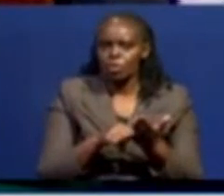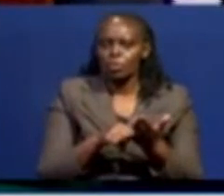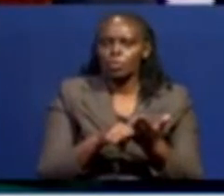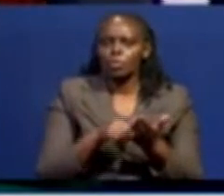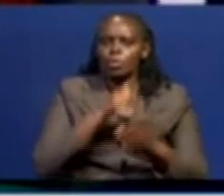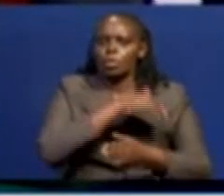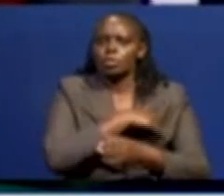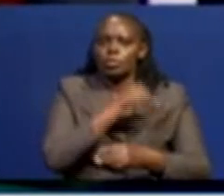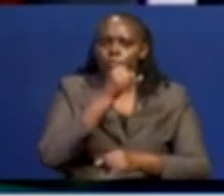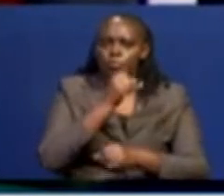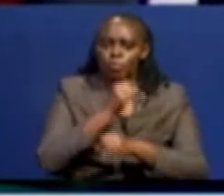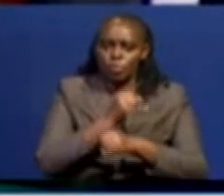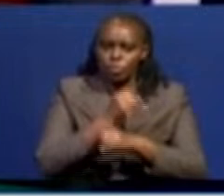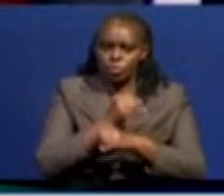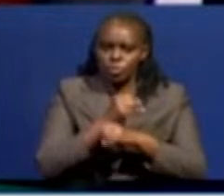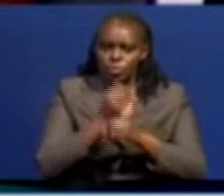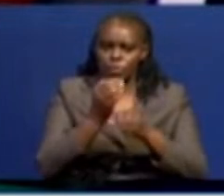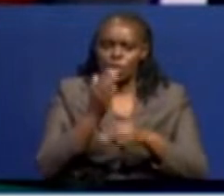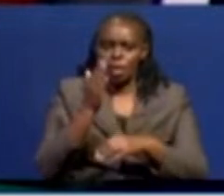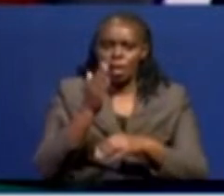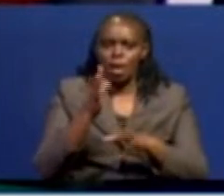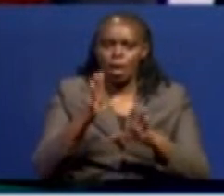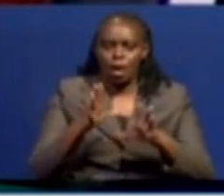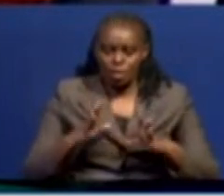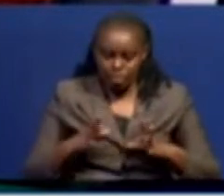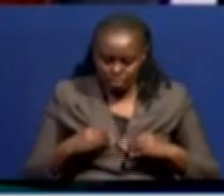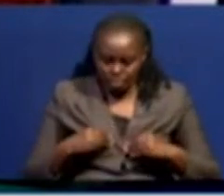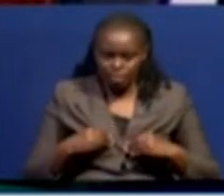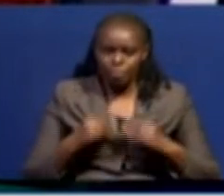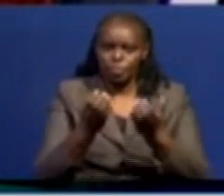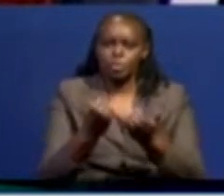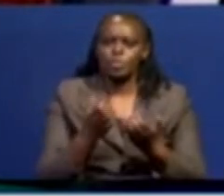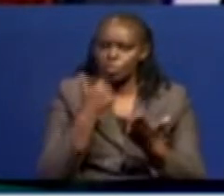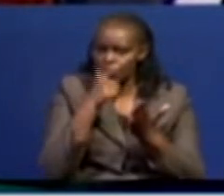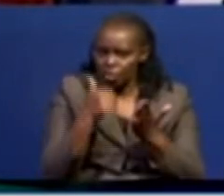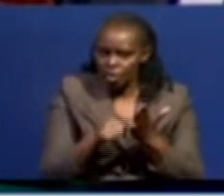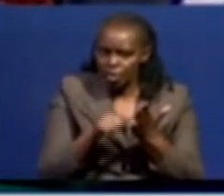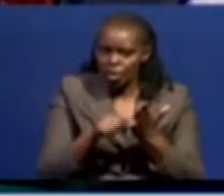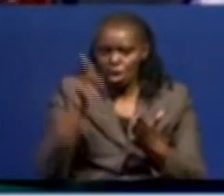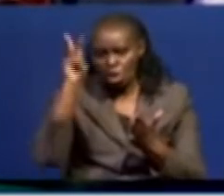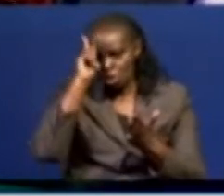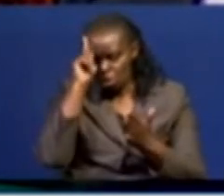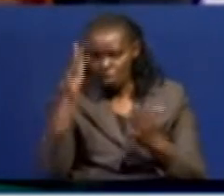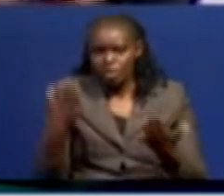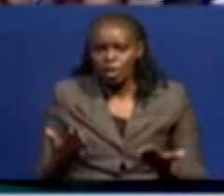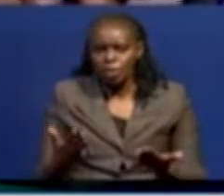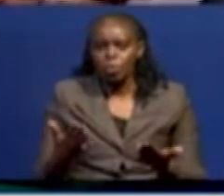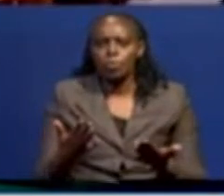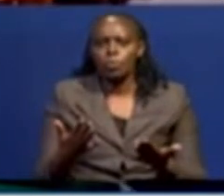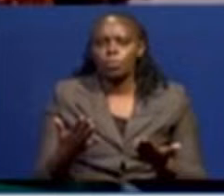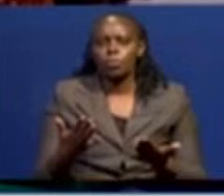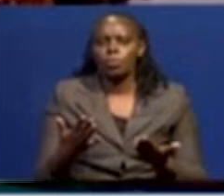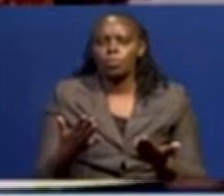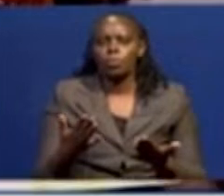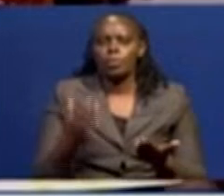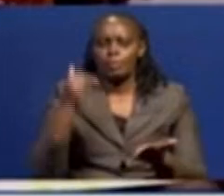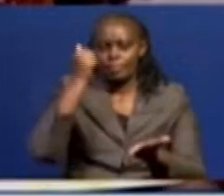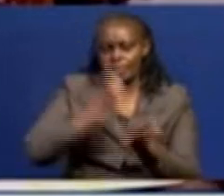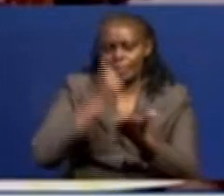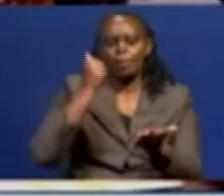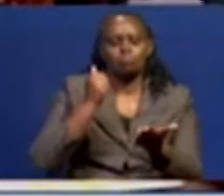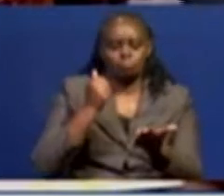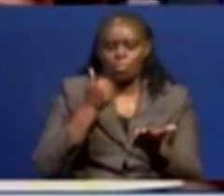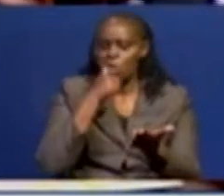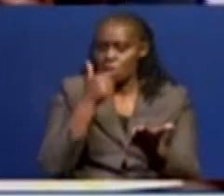Staff acknowledged receipt on 18th December 2023. How did they acknowledge it? How did they acknowledge?